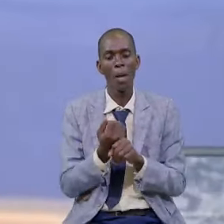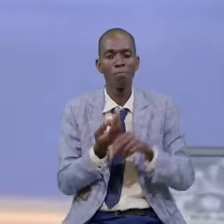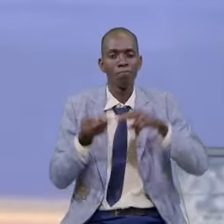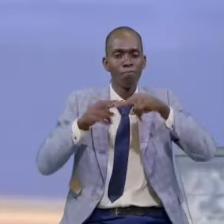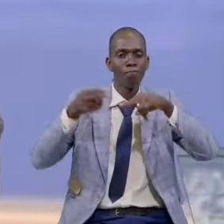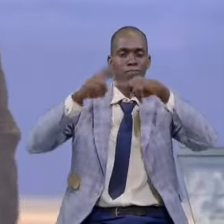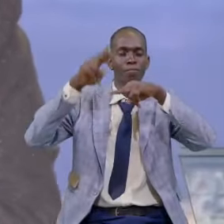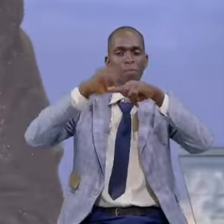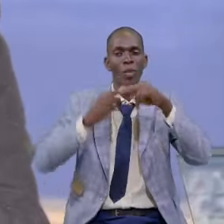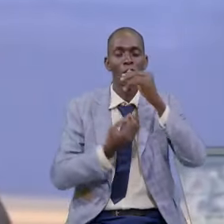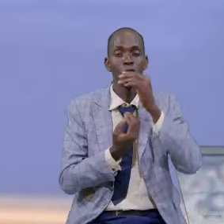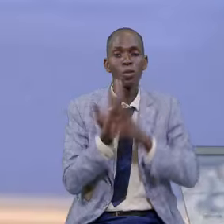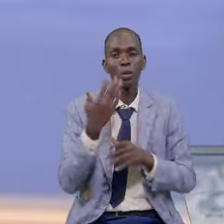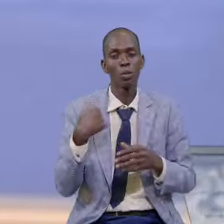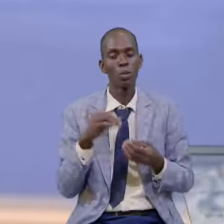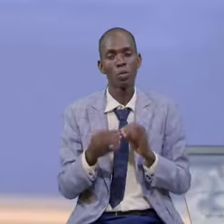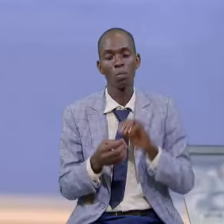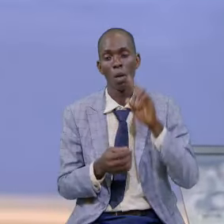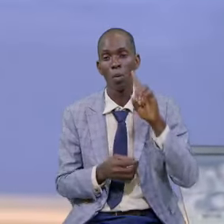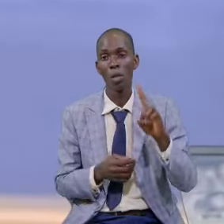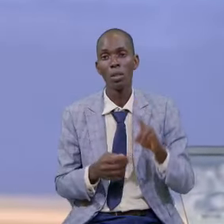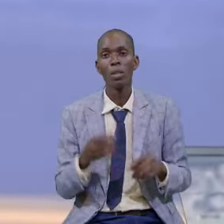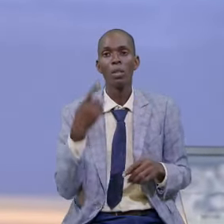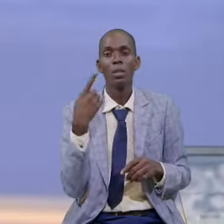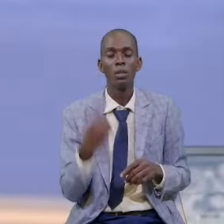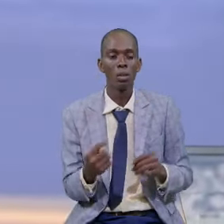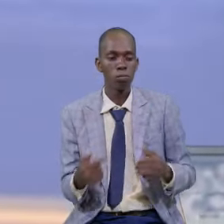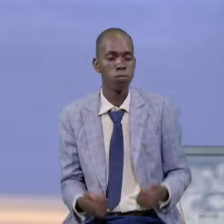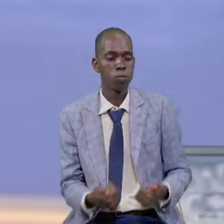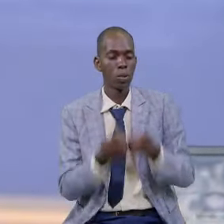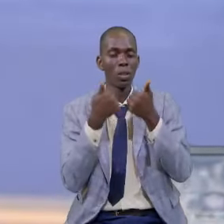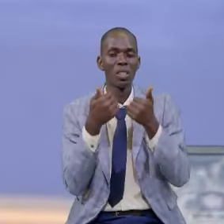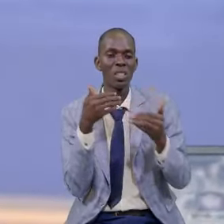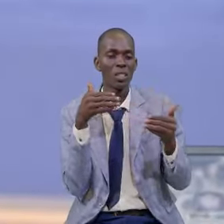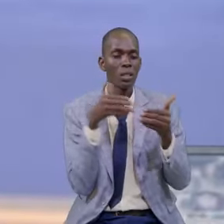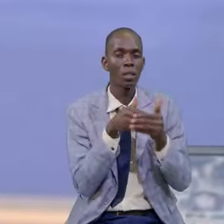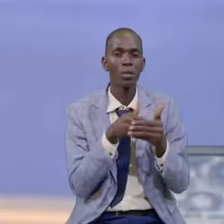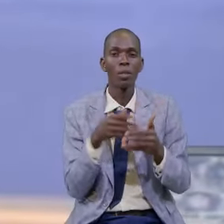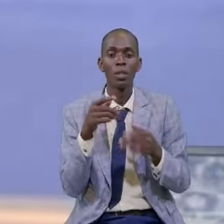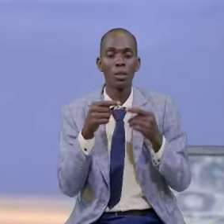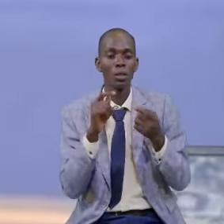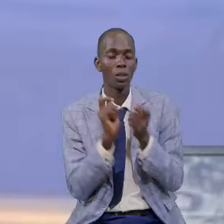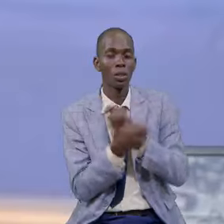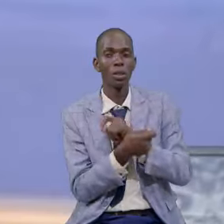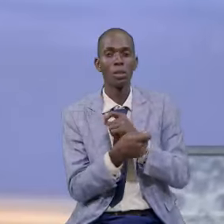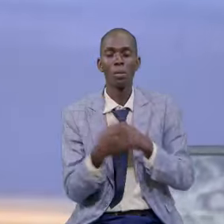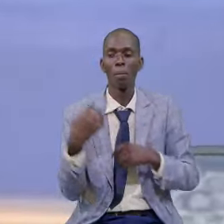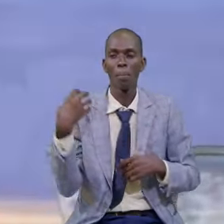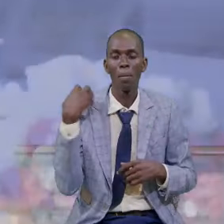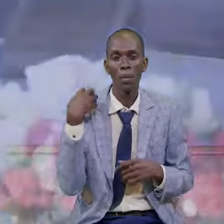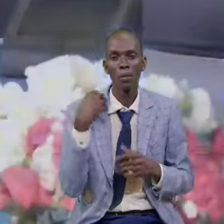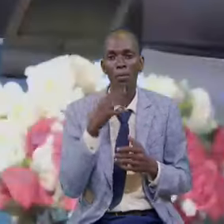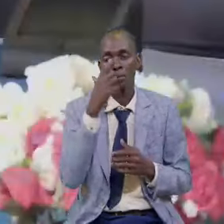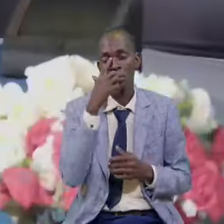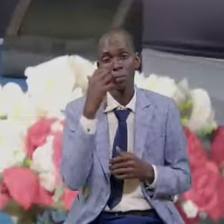number one there, the confrontation against change mastery. In a